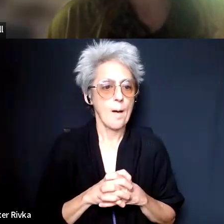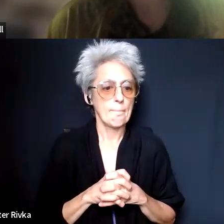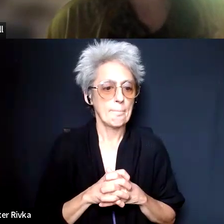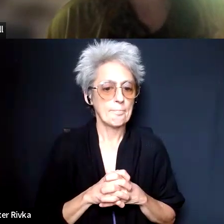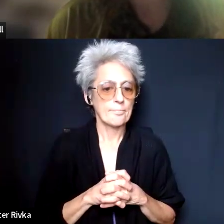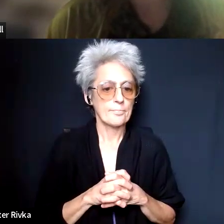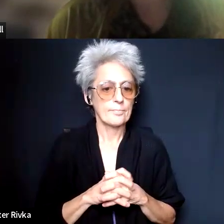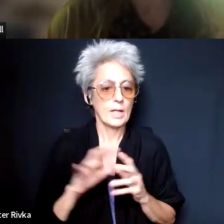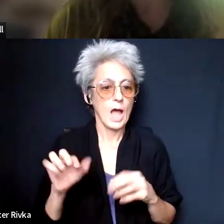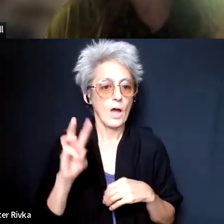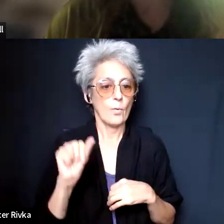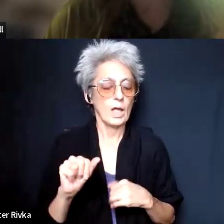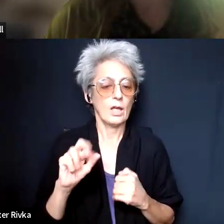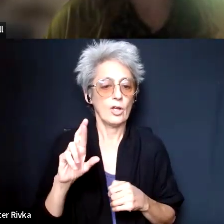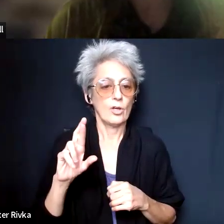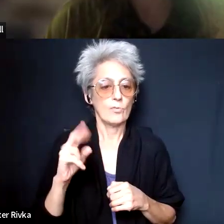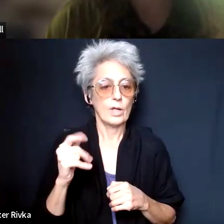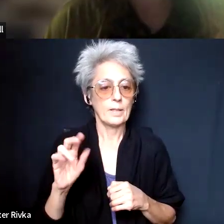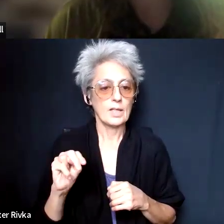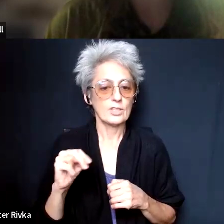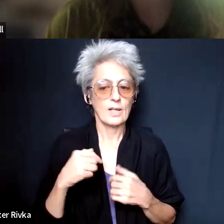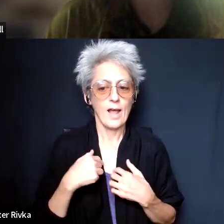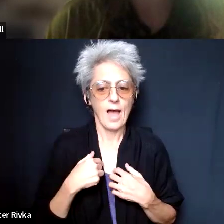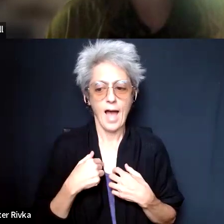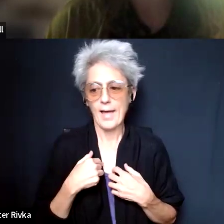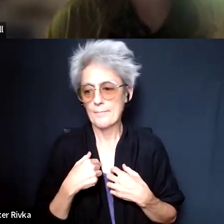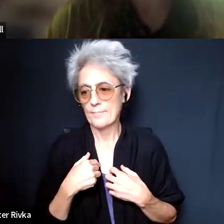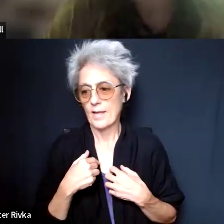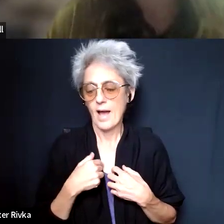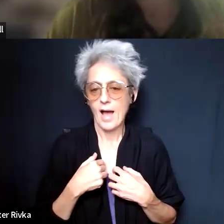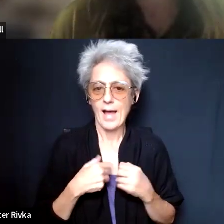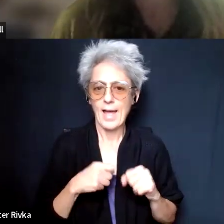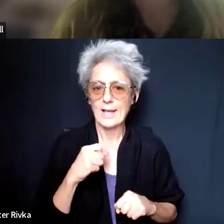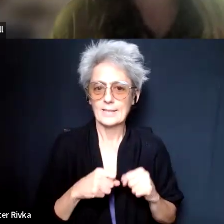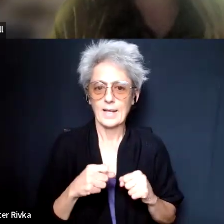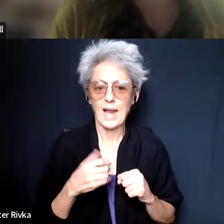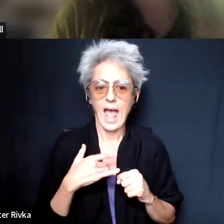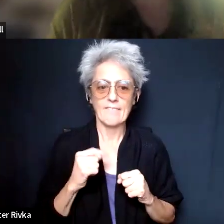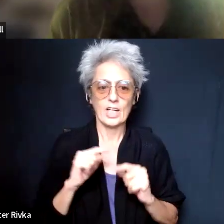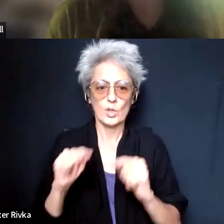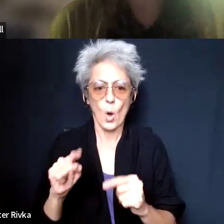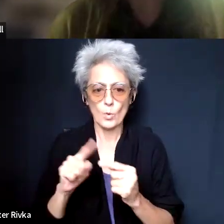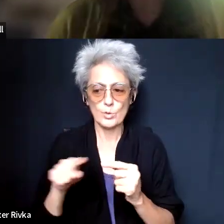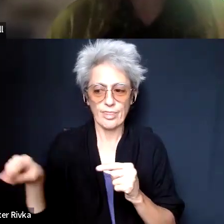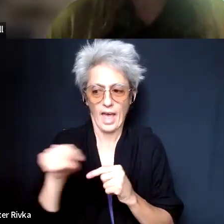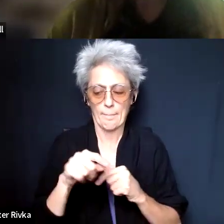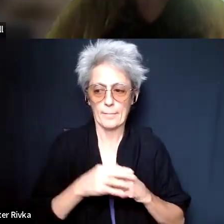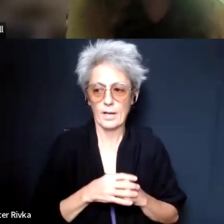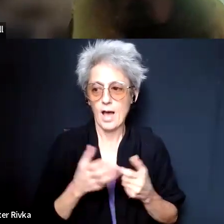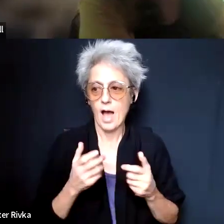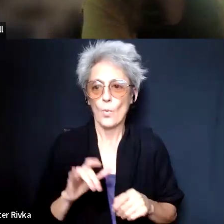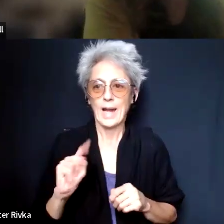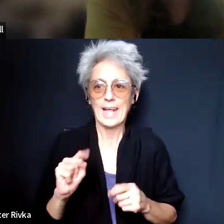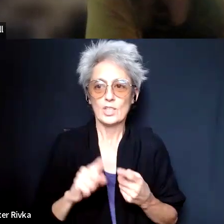Iowa Rehabilitation, I hesitate to have it go to them only because I don't want it to go